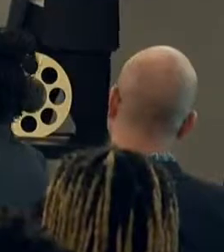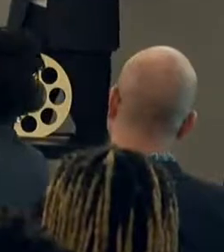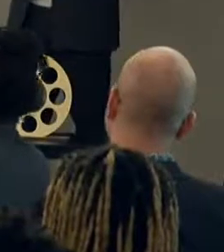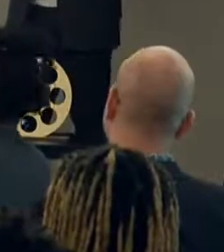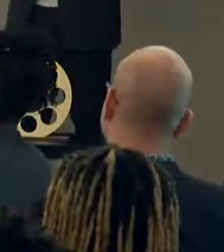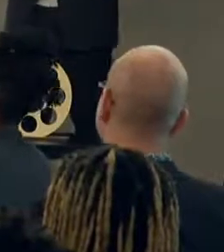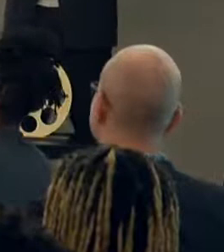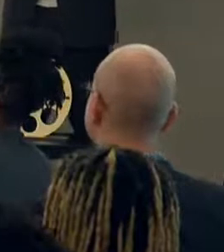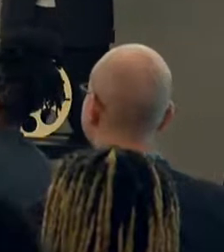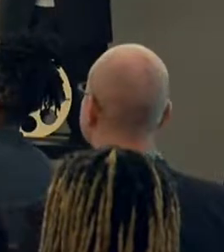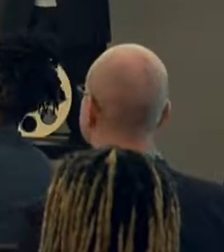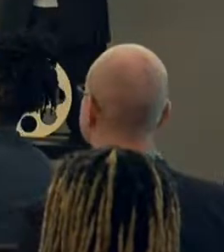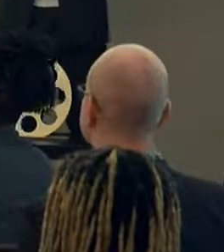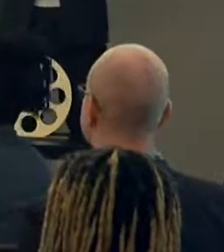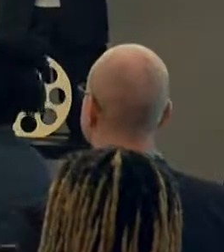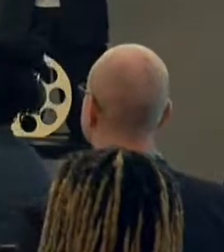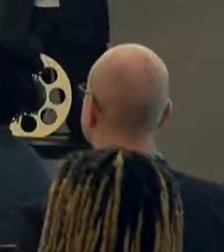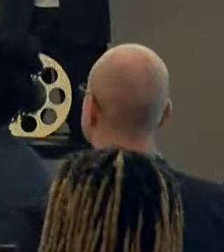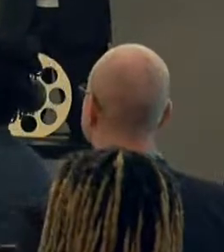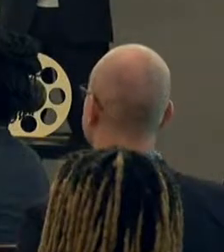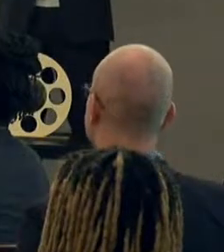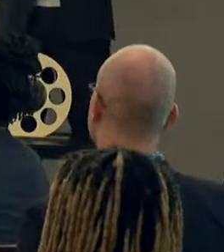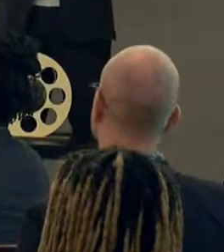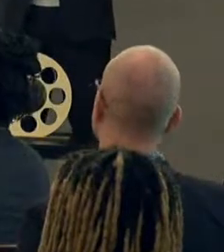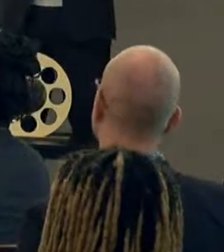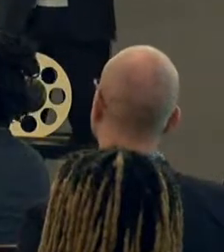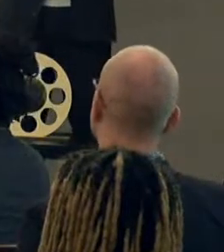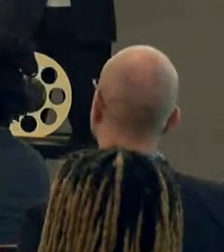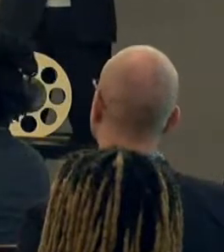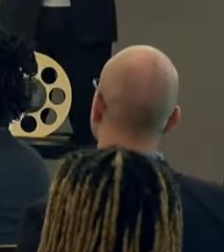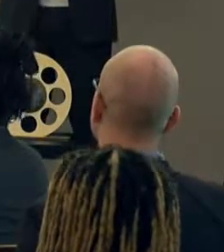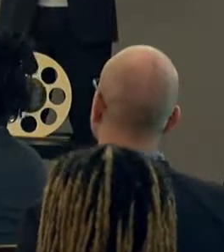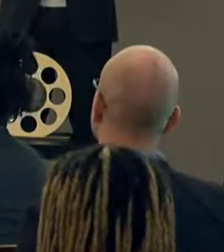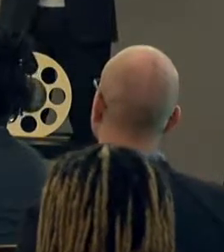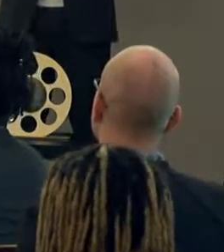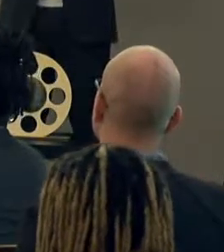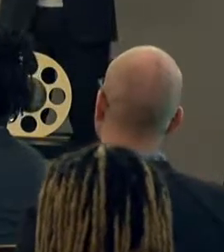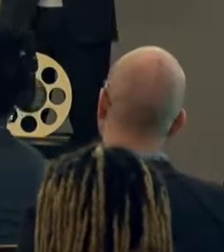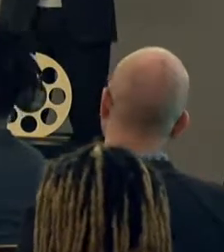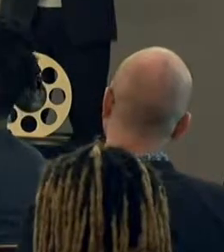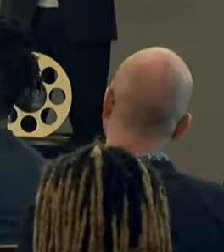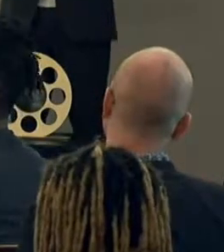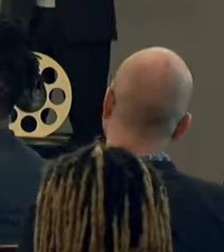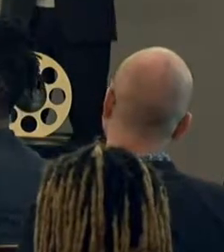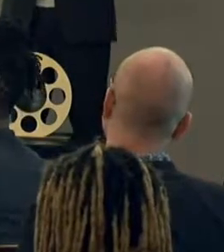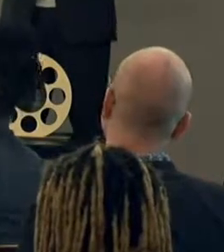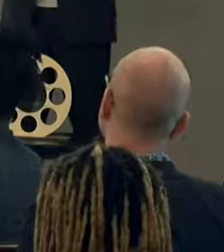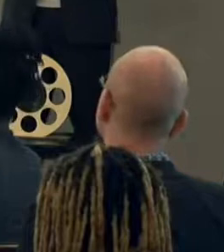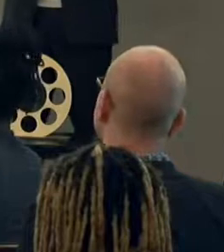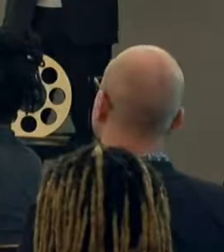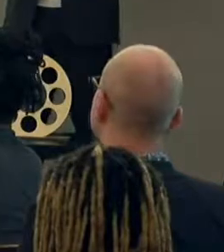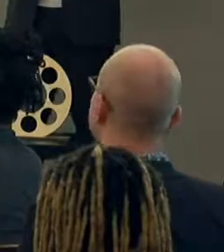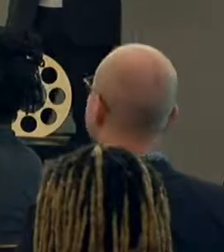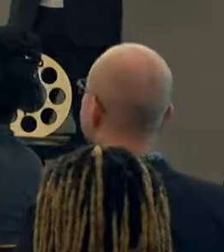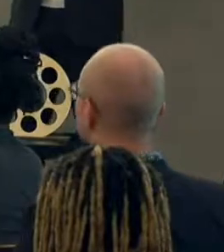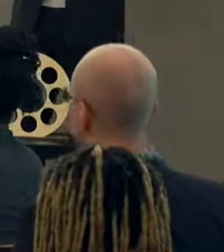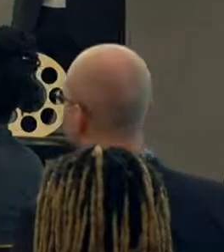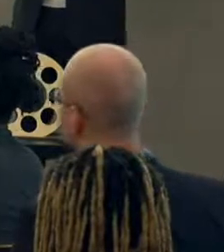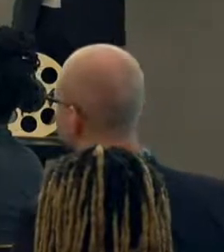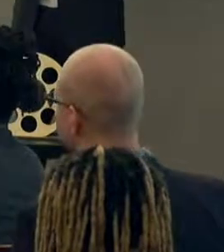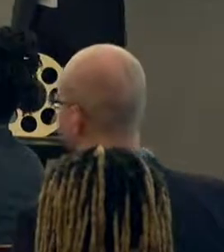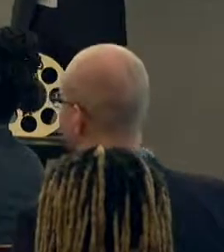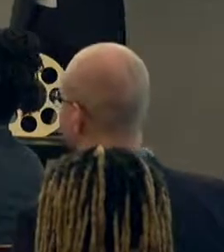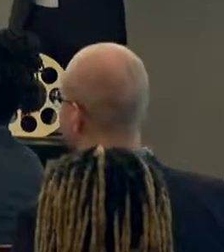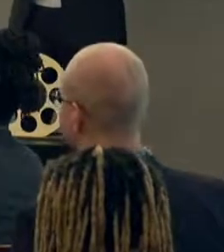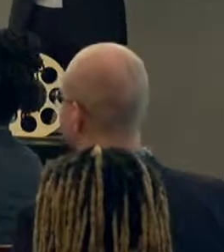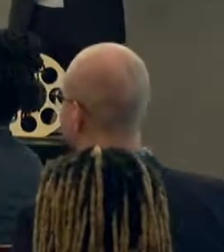much. And to answer to your question, it's very interesting that you mentioned Omar Sy, as you say here, yeah. Omar